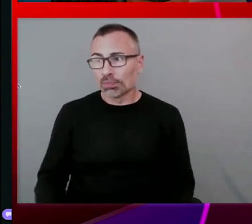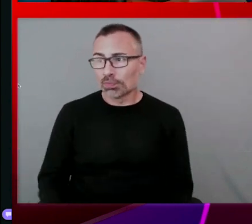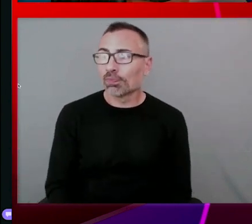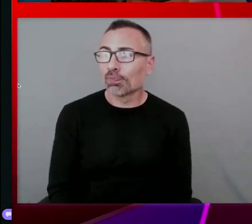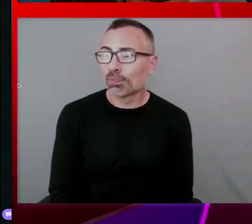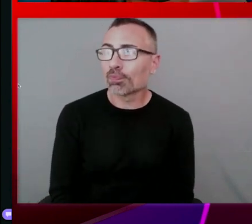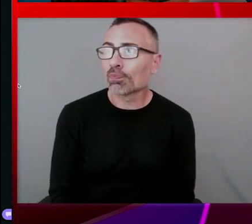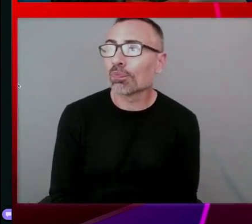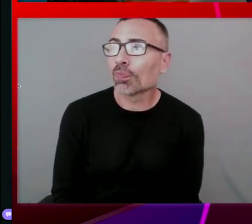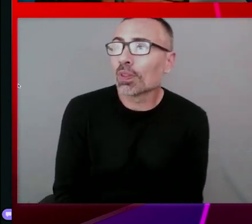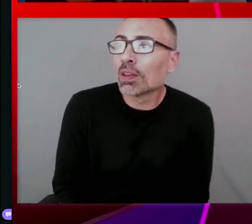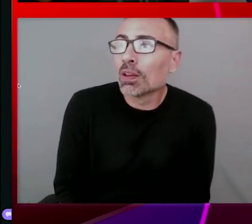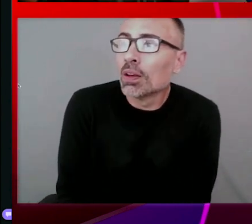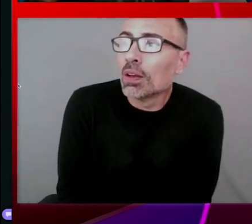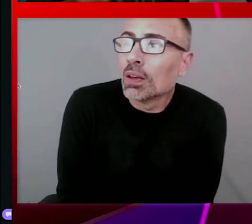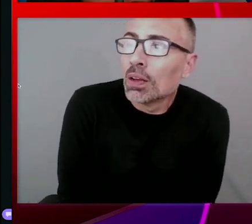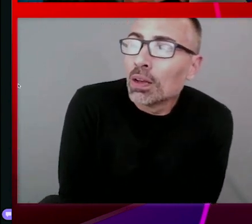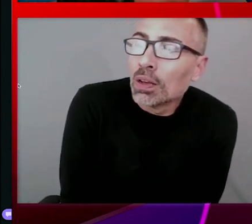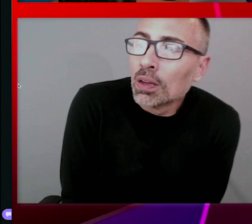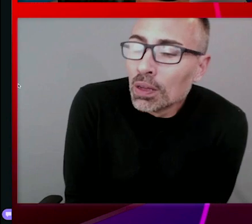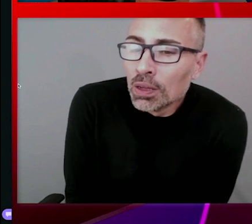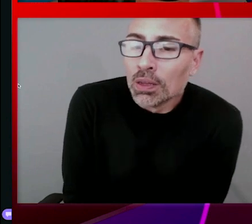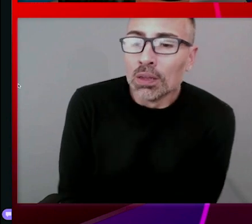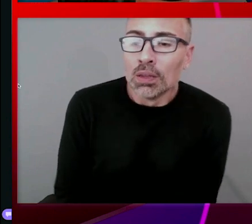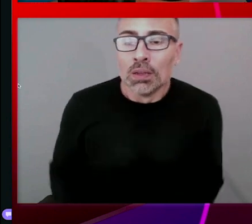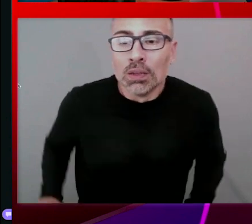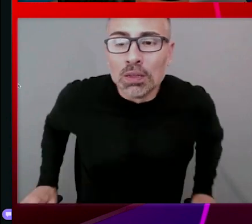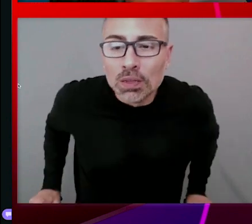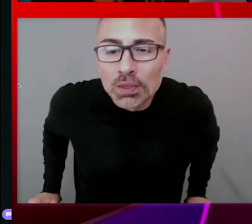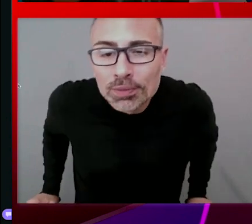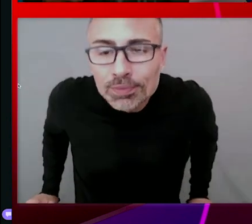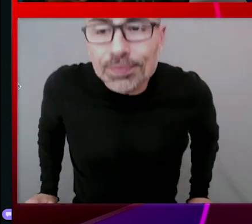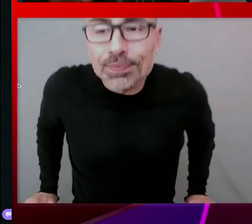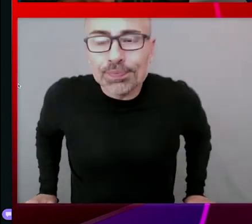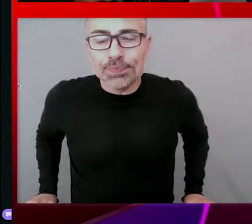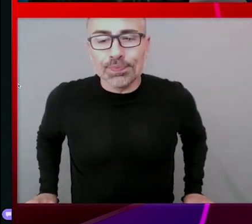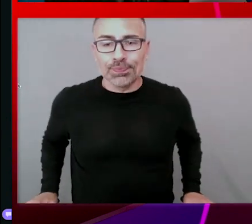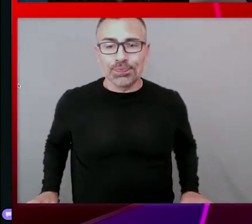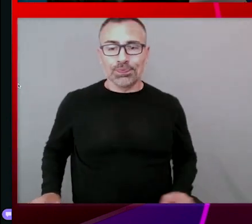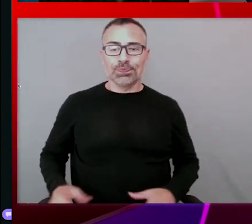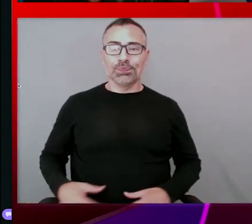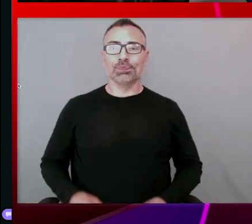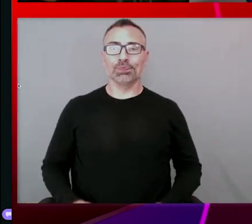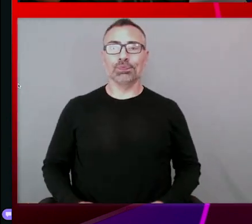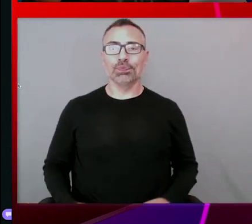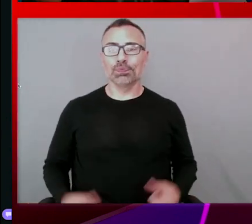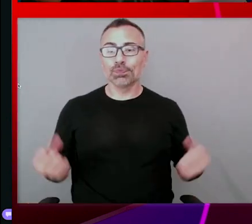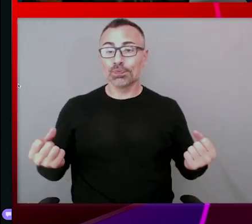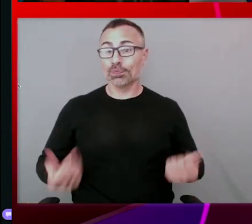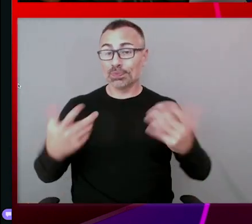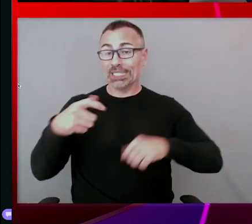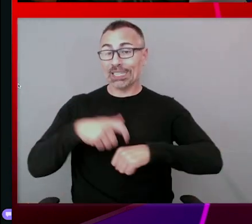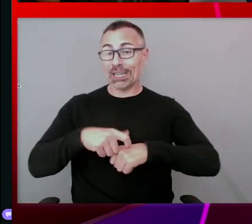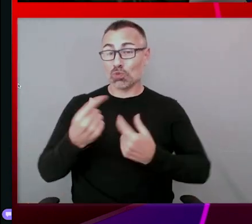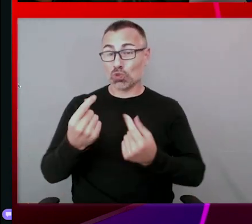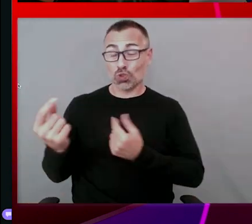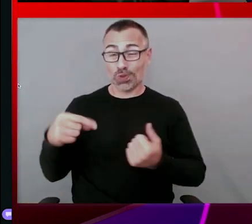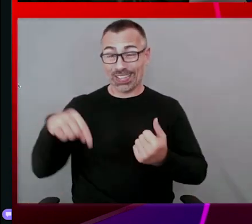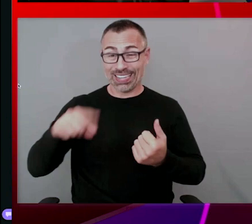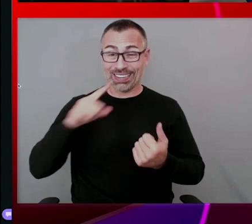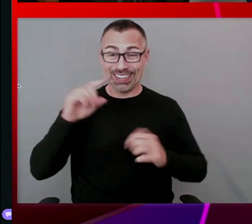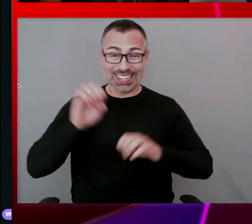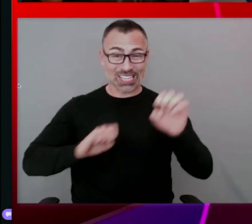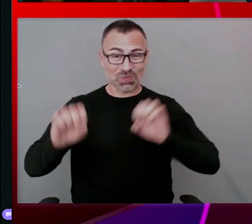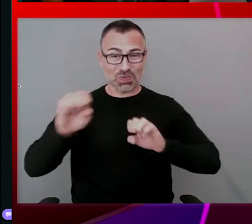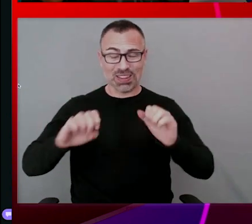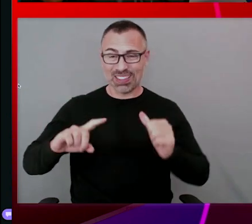And then again, as Huang was mentioning, a lot of times what you're doing here is experimental, right? It's the first stab at